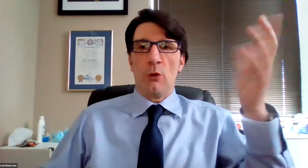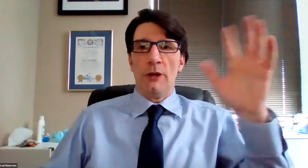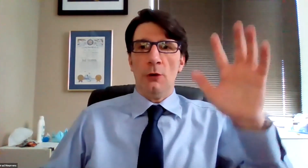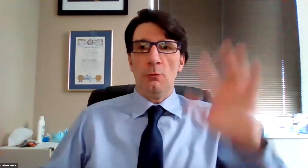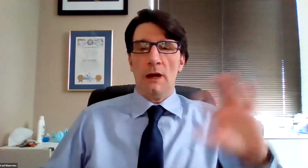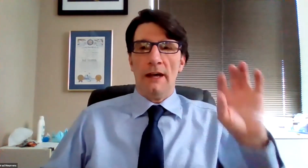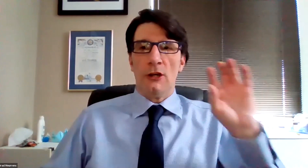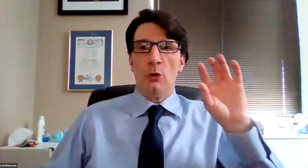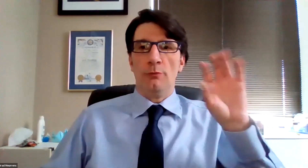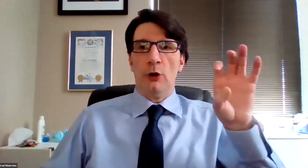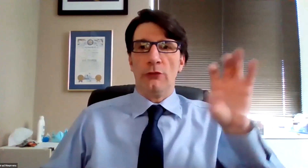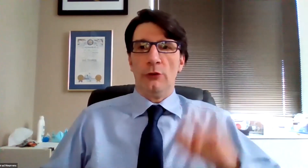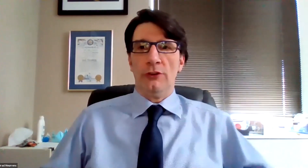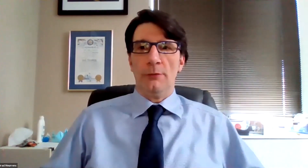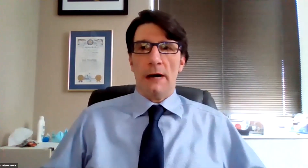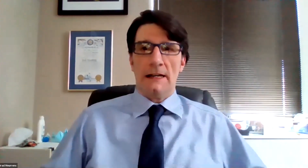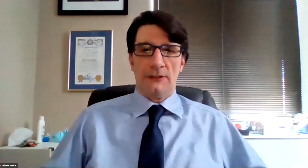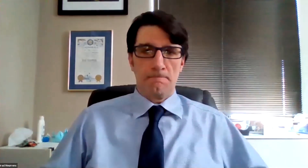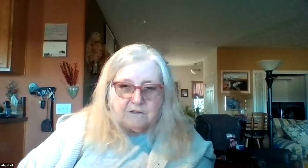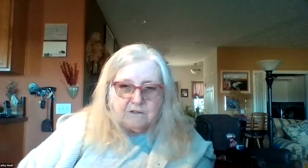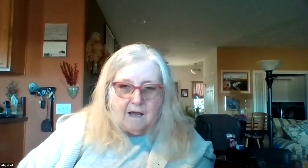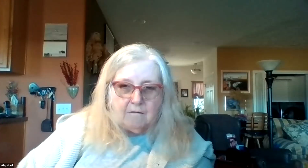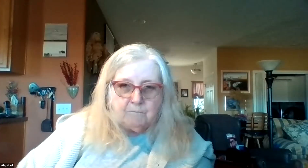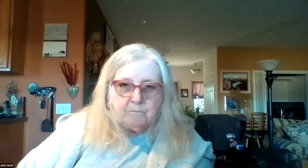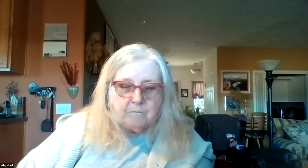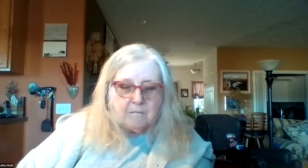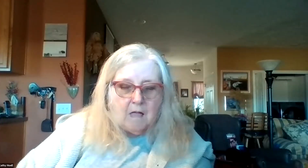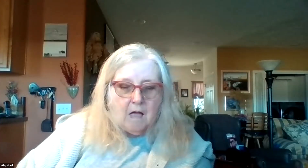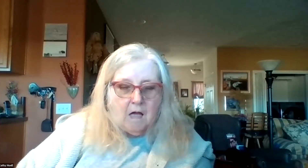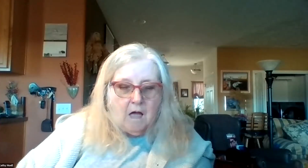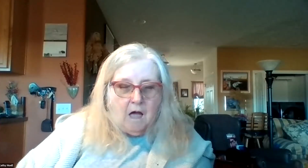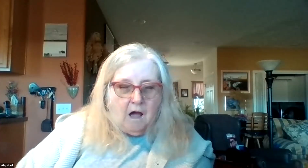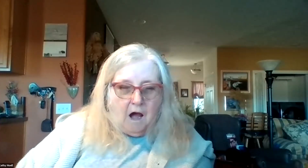words before we go while I go post those in the box? Yeah, I'll do that.